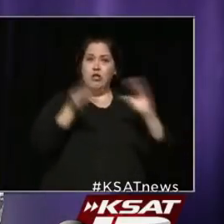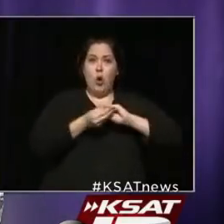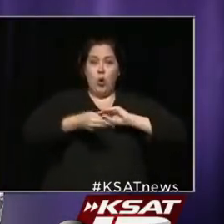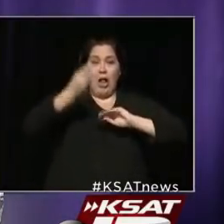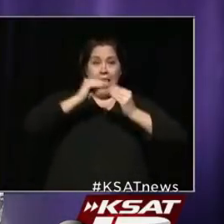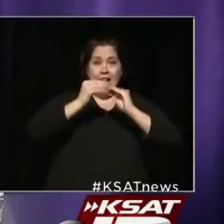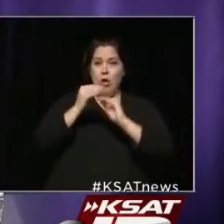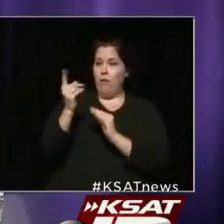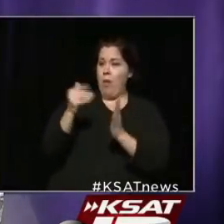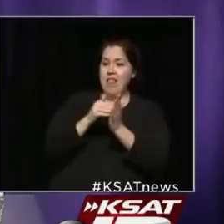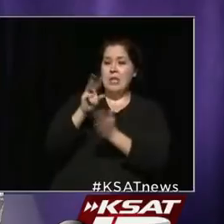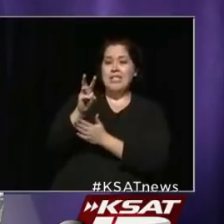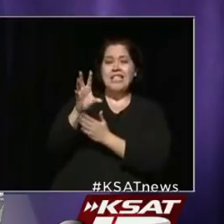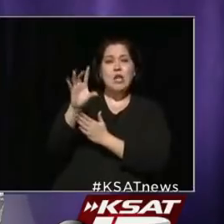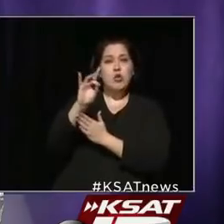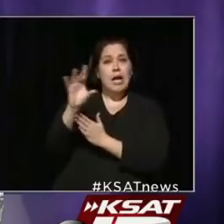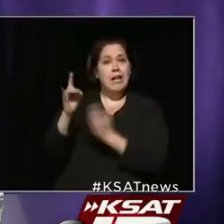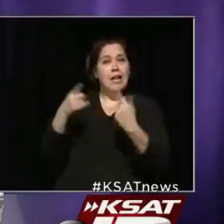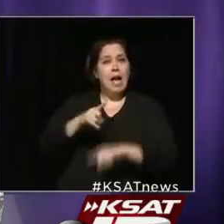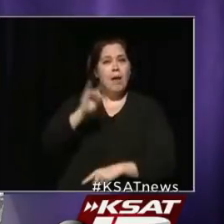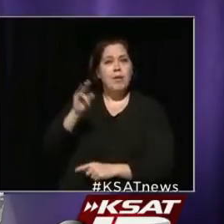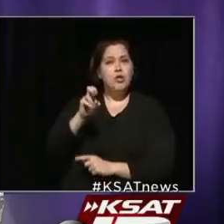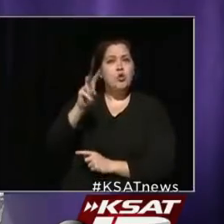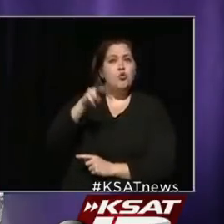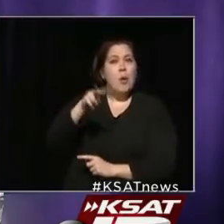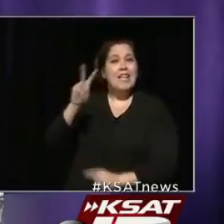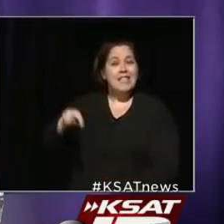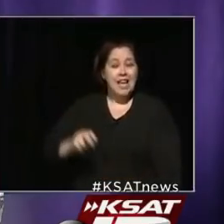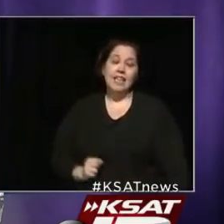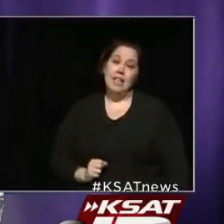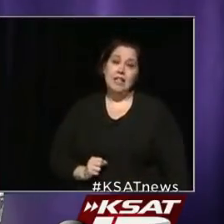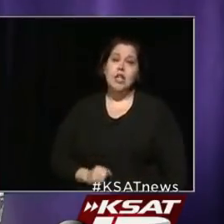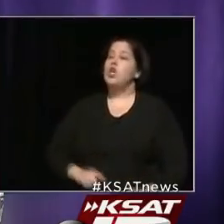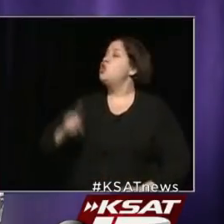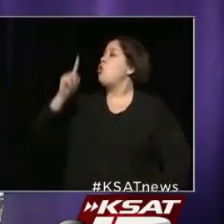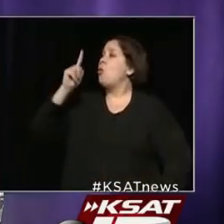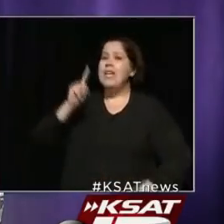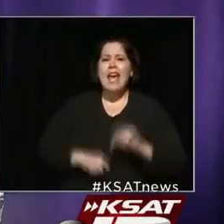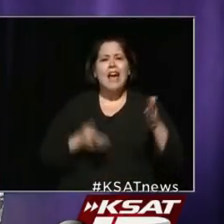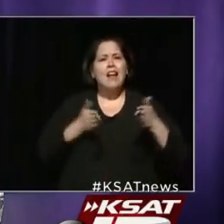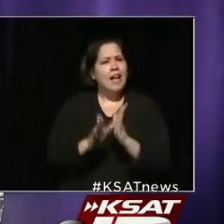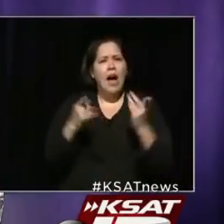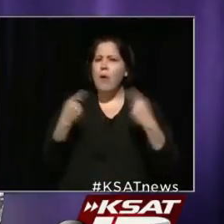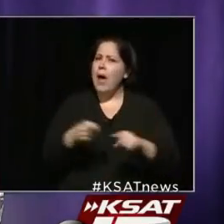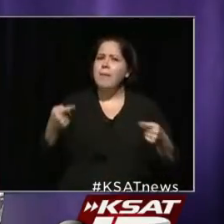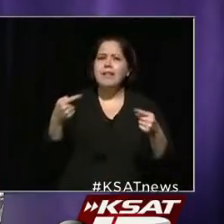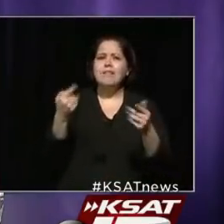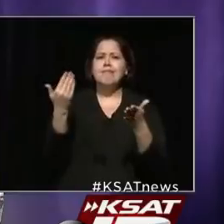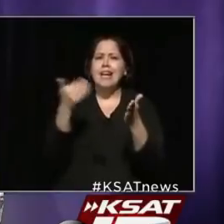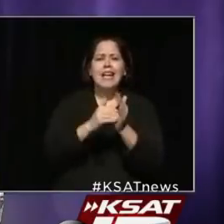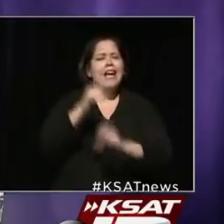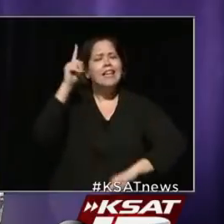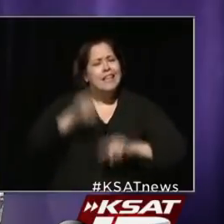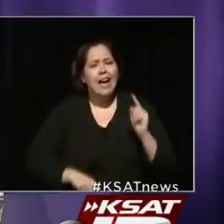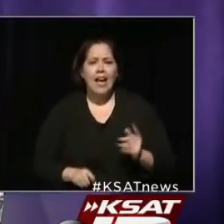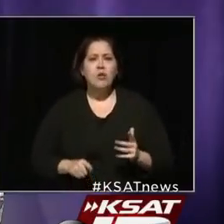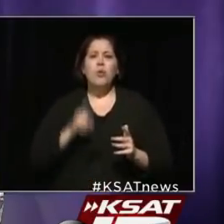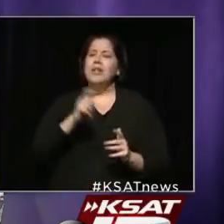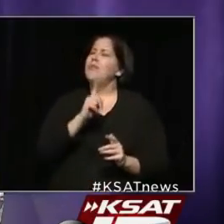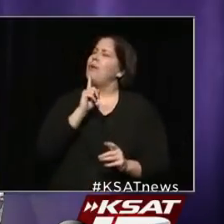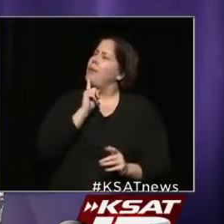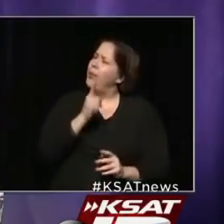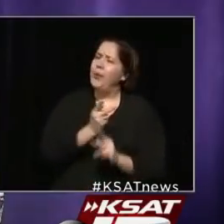of 1,688 on June the 22nd. So we cannot let that happen again. And we're going to have to be really, really